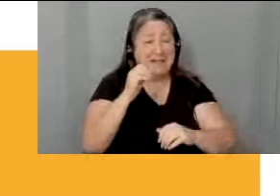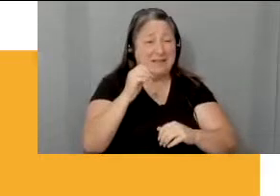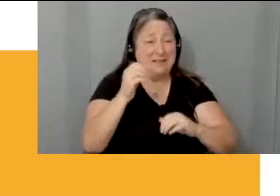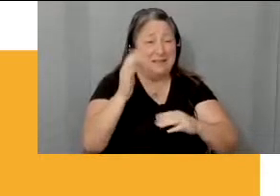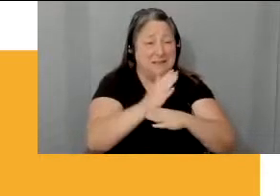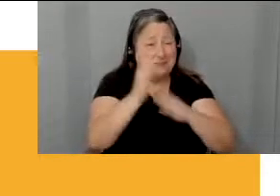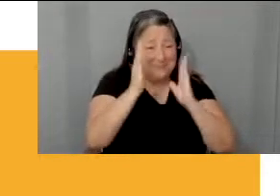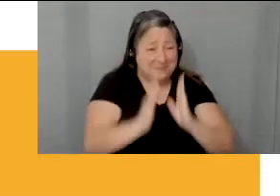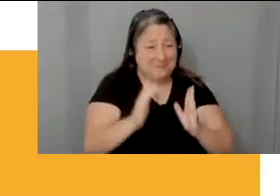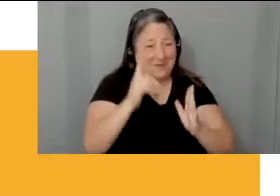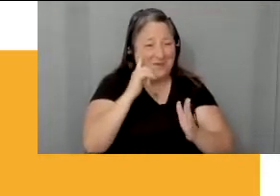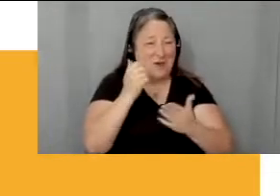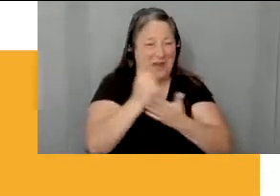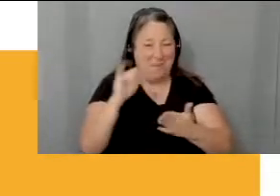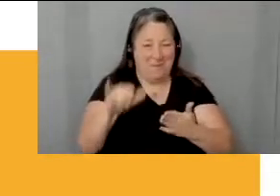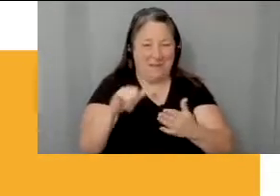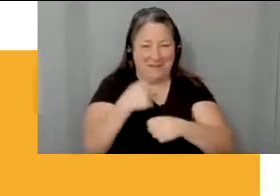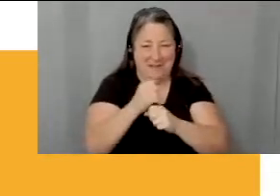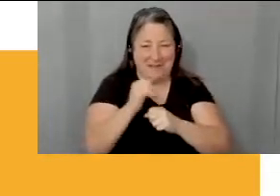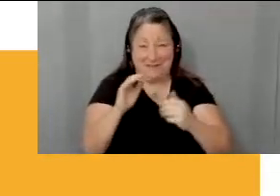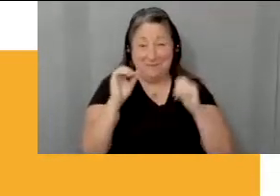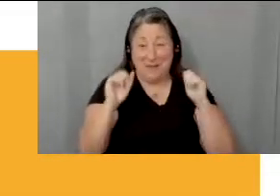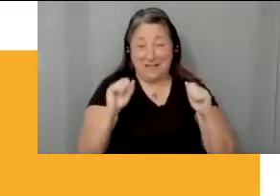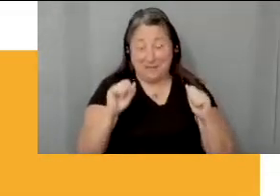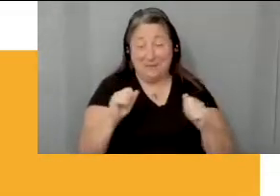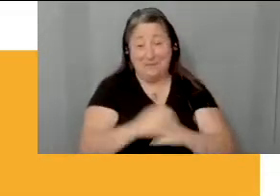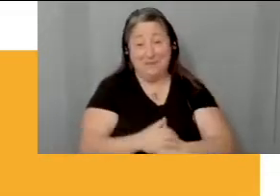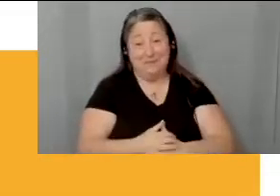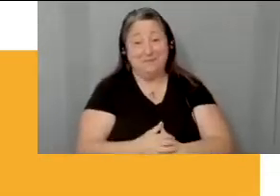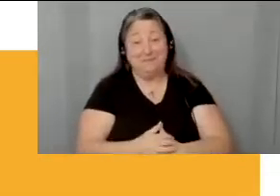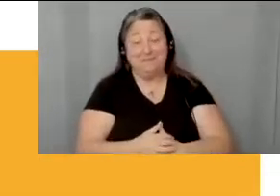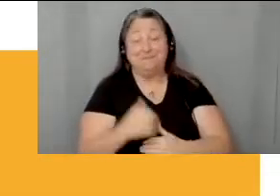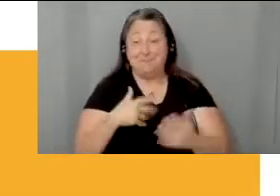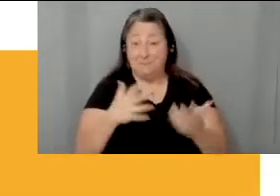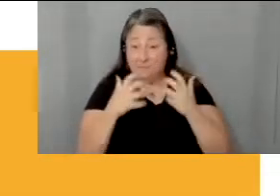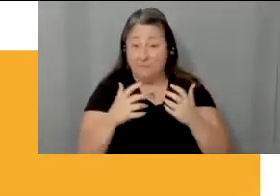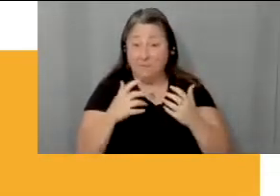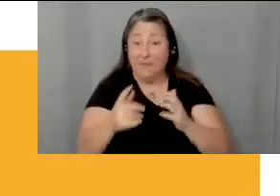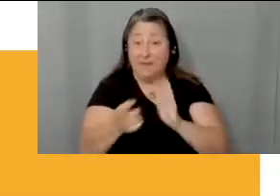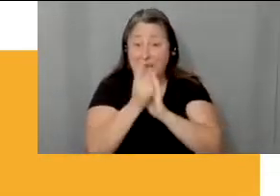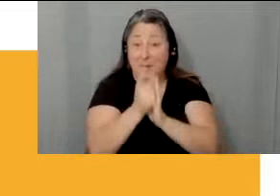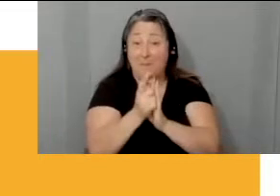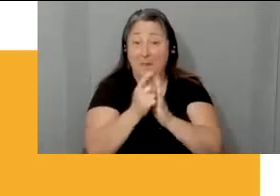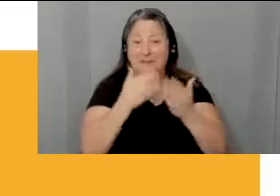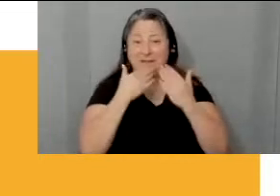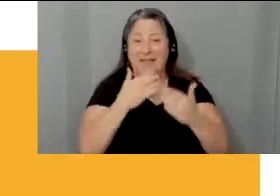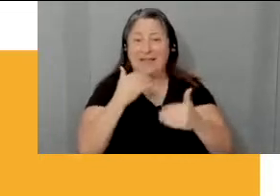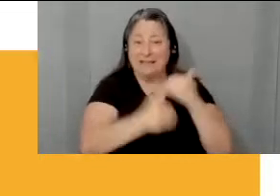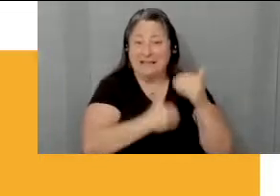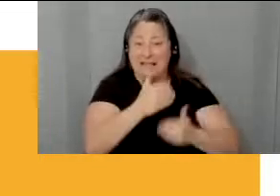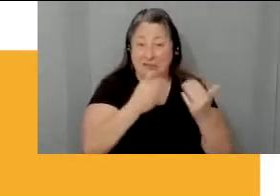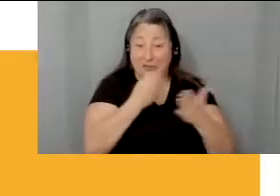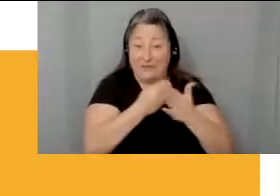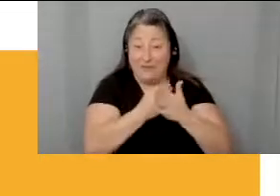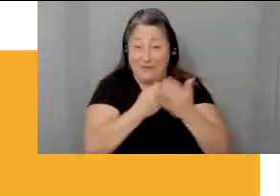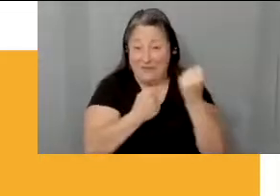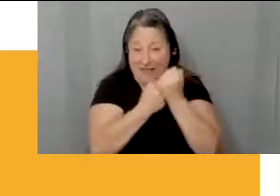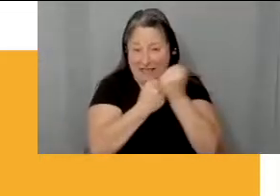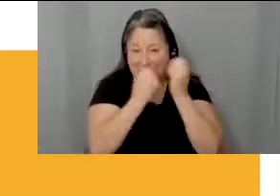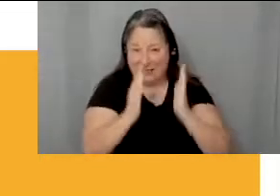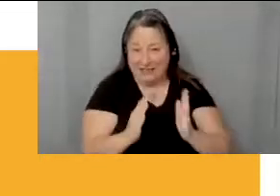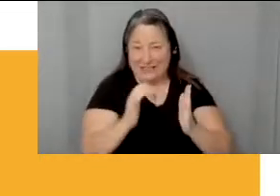please. I do, however, want to take a moment to thank the generous funders that have made